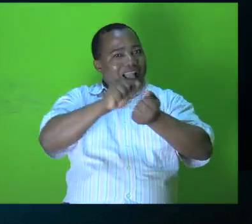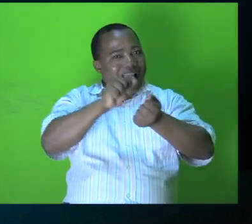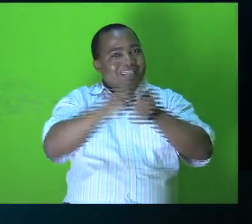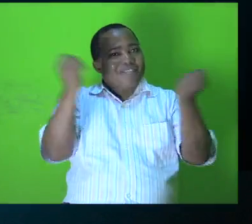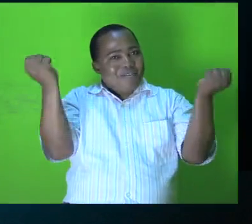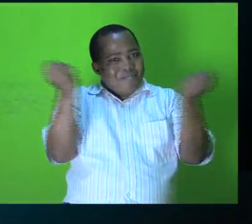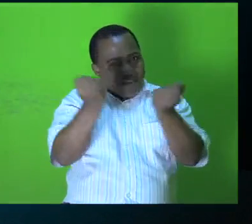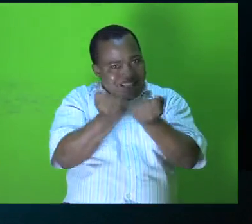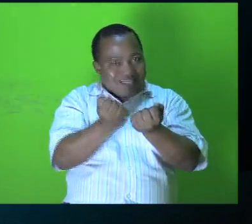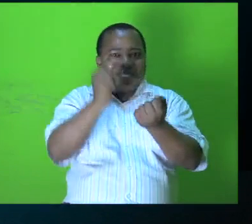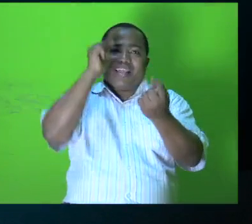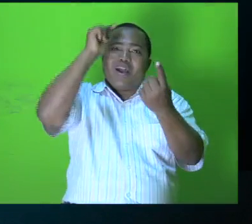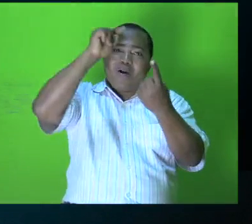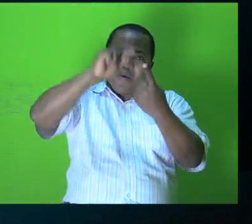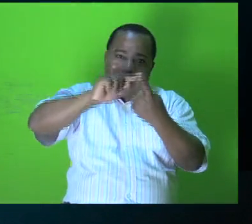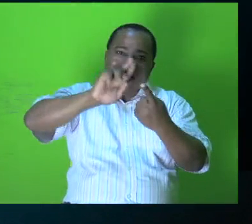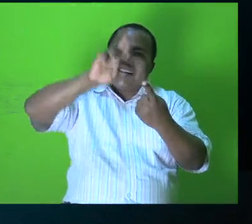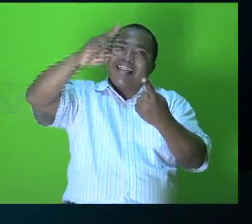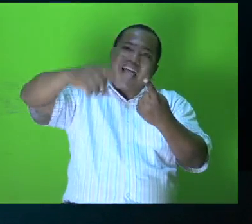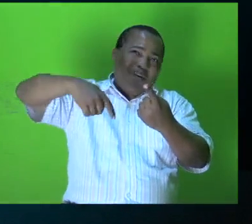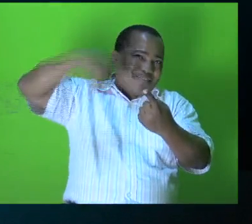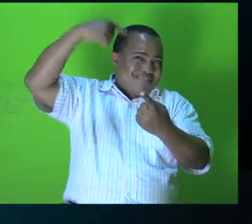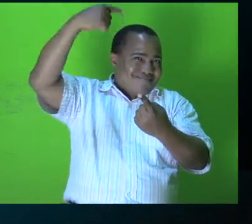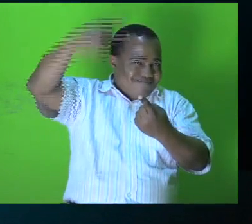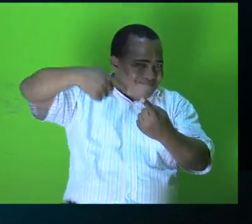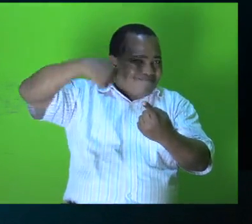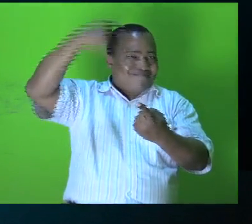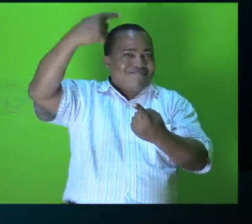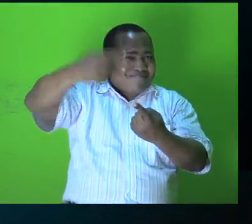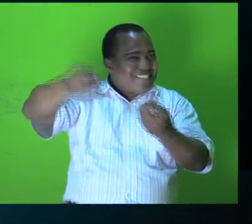of one or more cells.